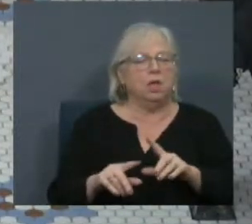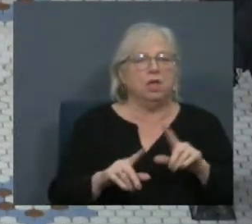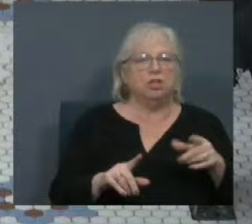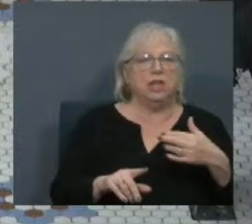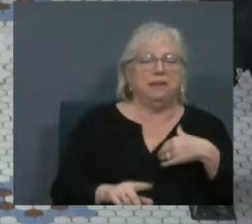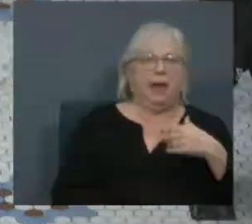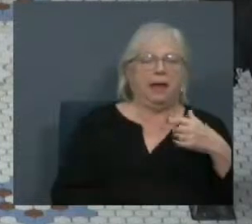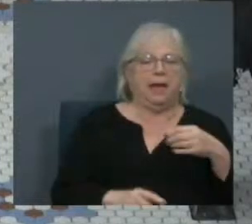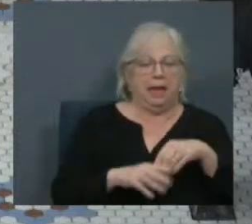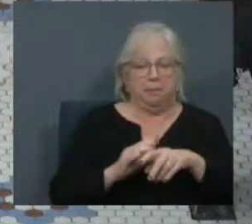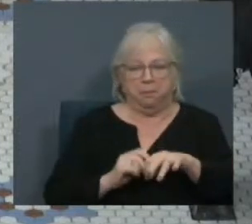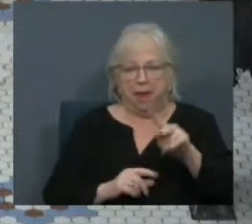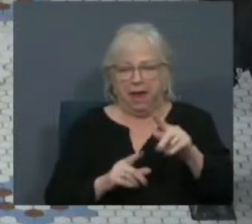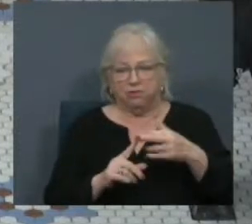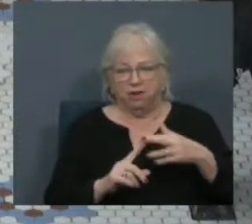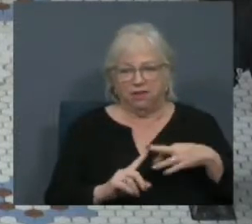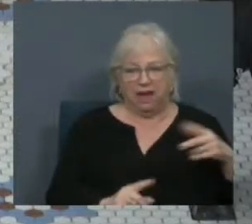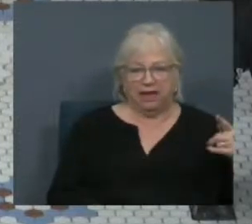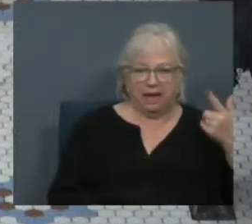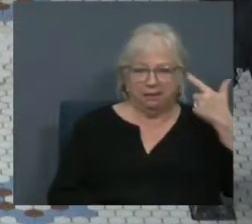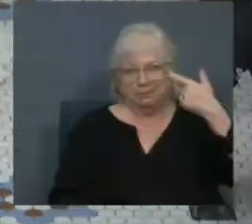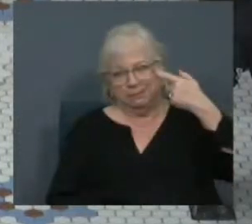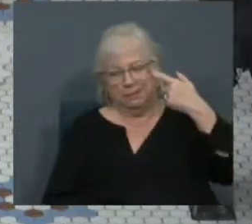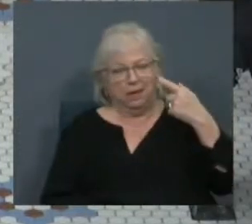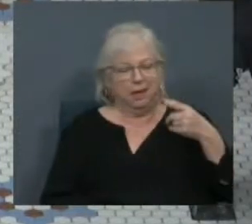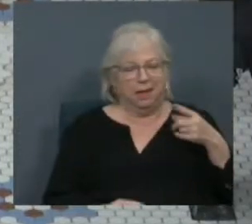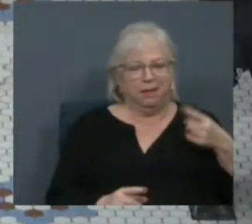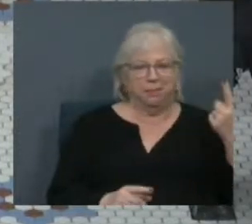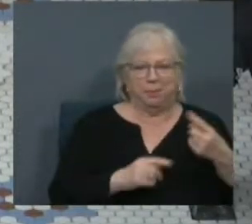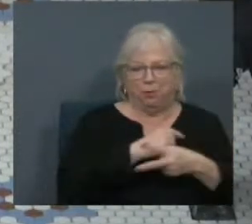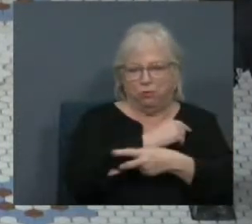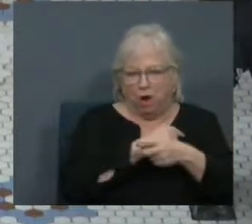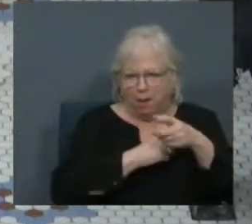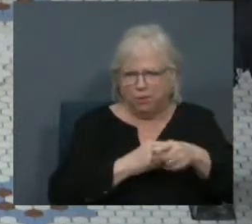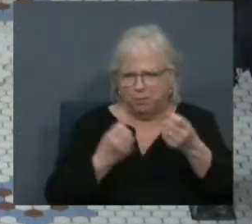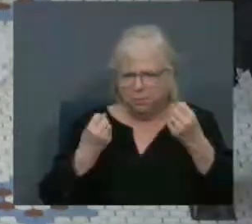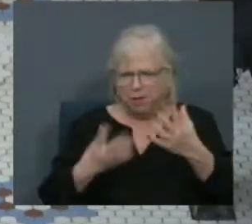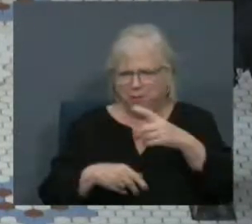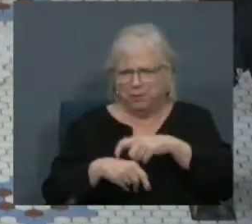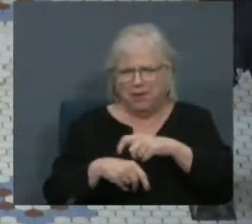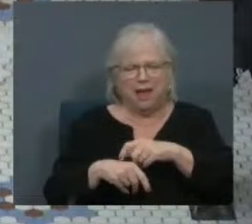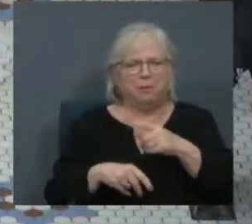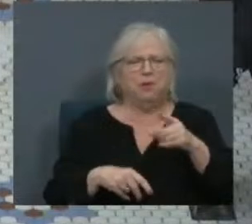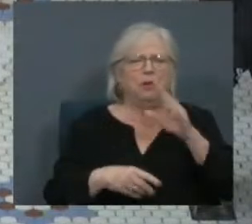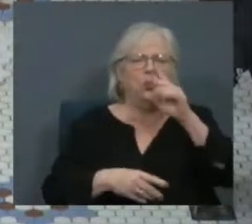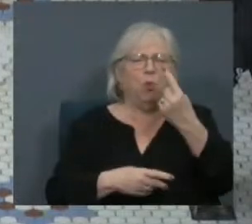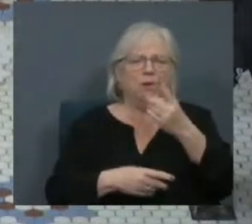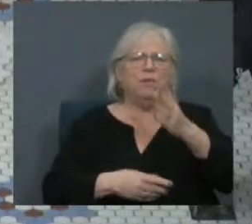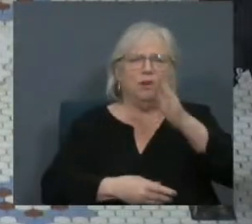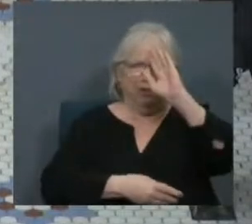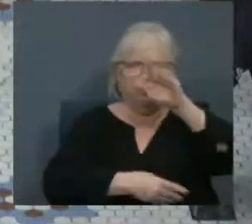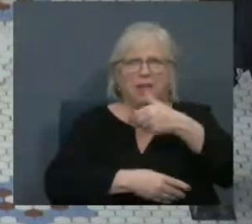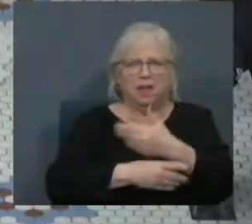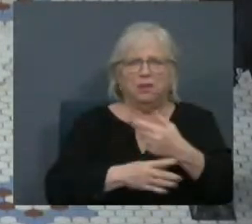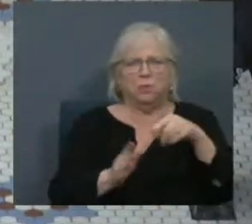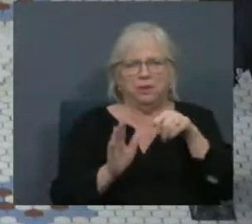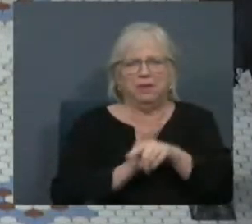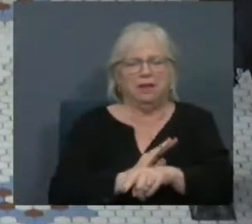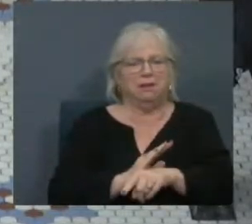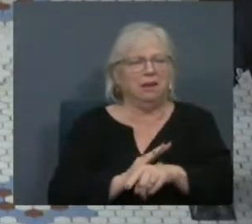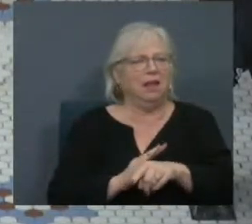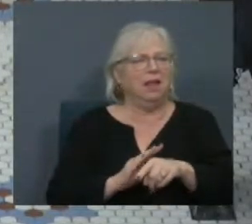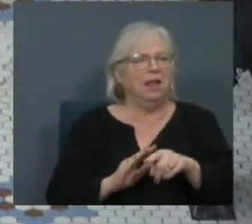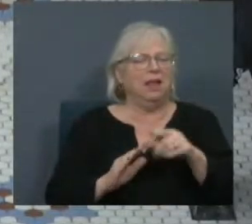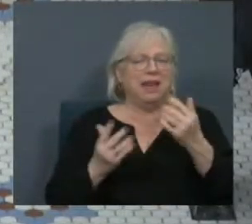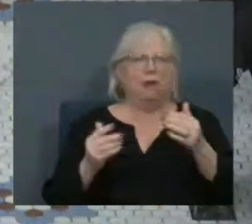head at banks. She's been robbed multiple times. She lost a son to homicide. Now he's an adult